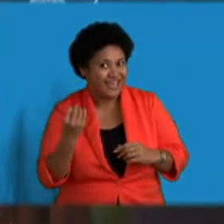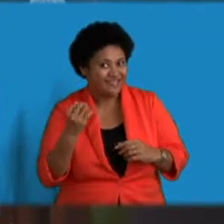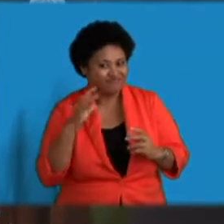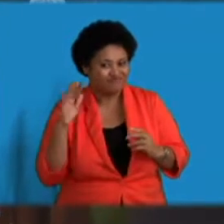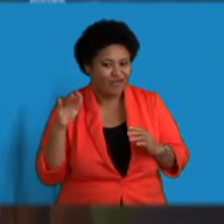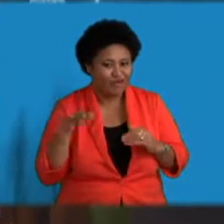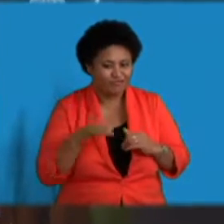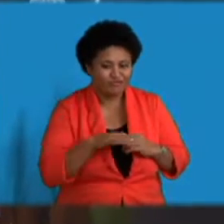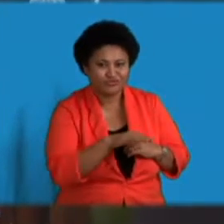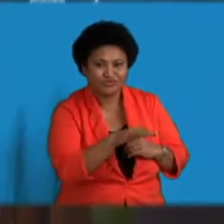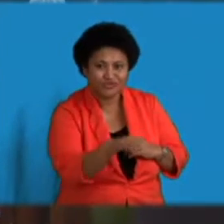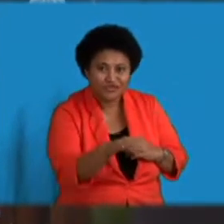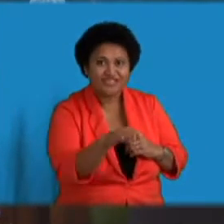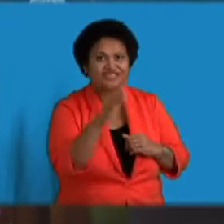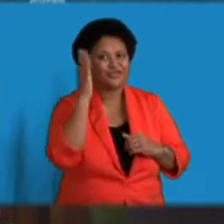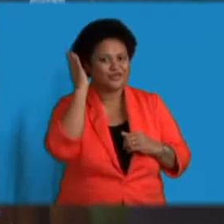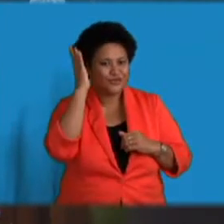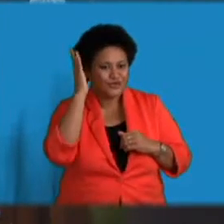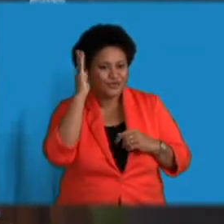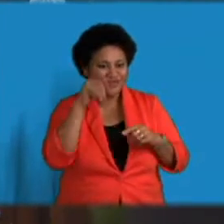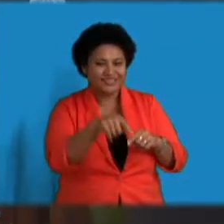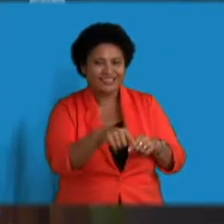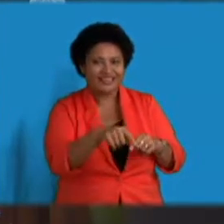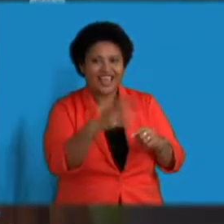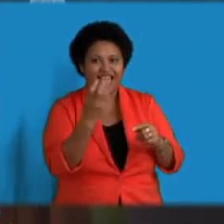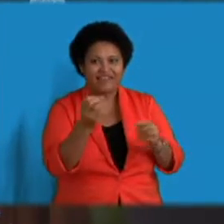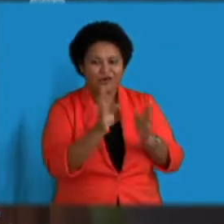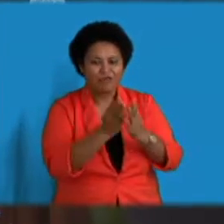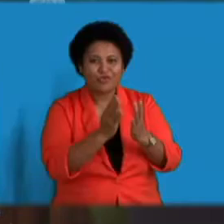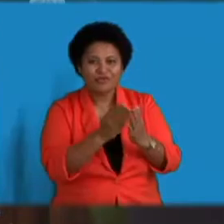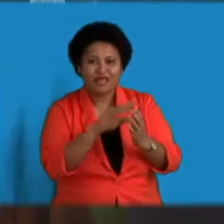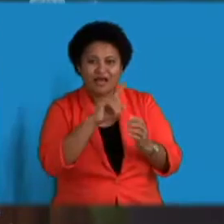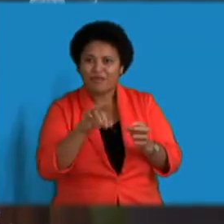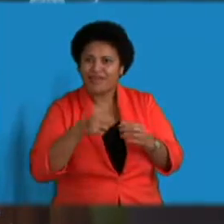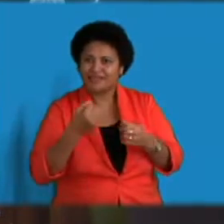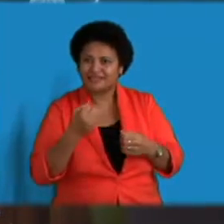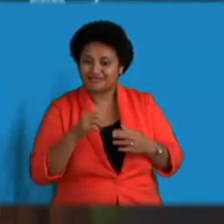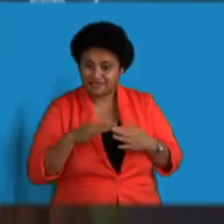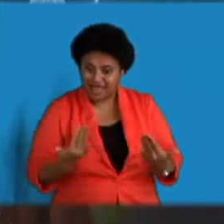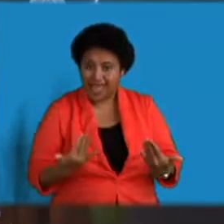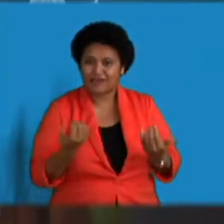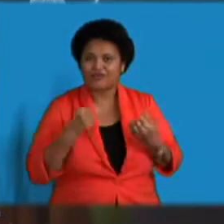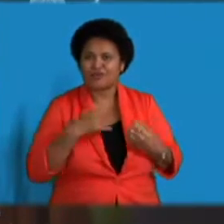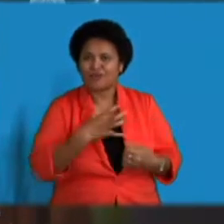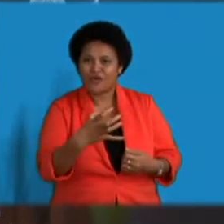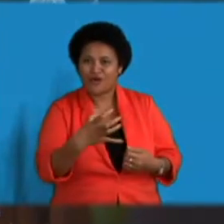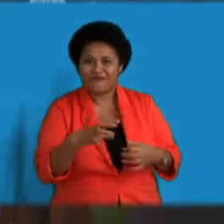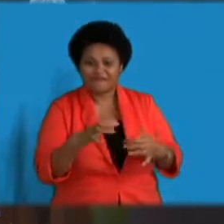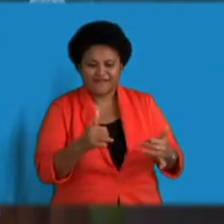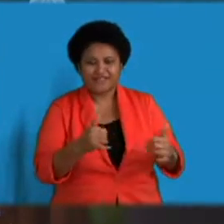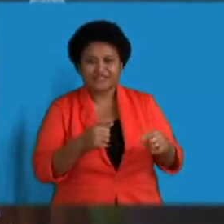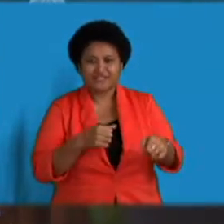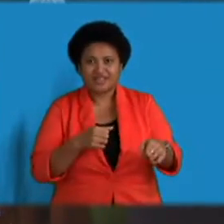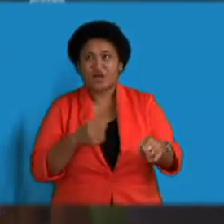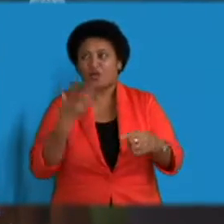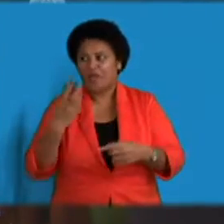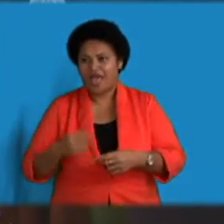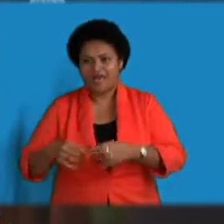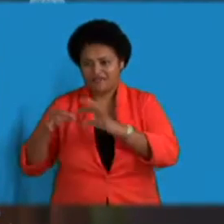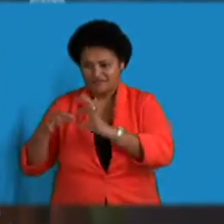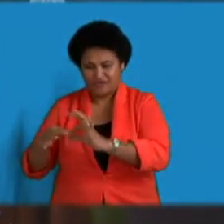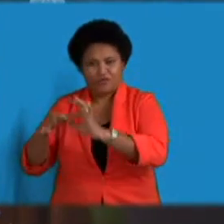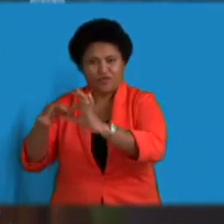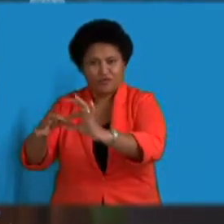libraries. We have moved away from that, Madam Speaker, now, and we are establishing dedicated library space in schools so